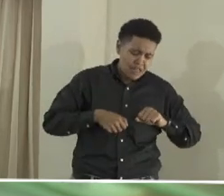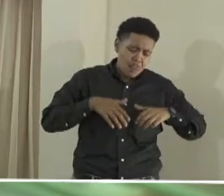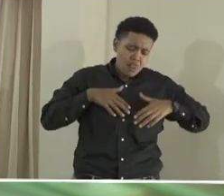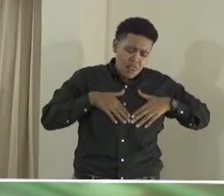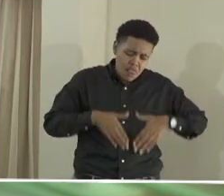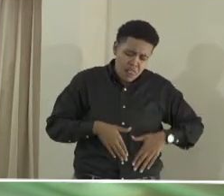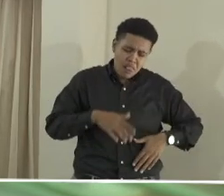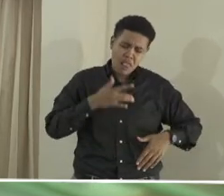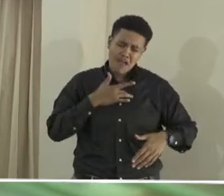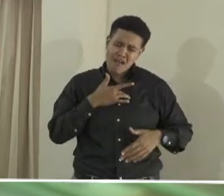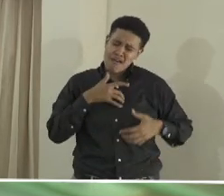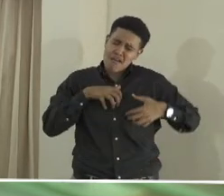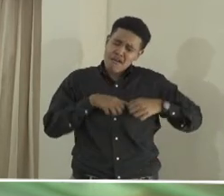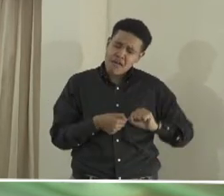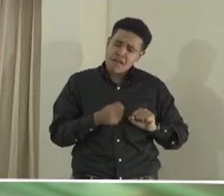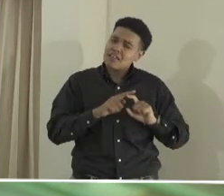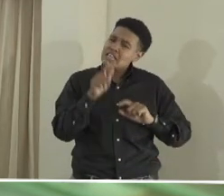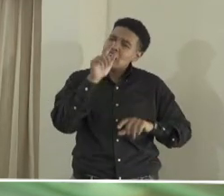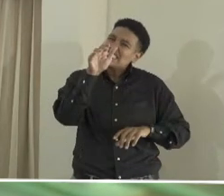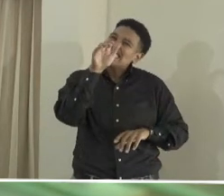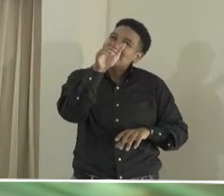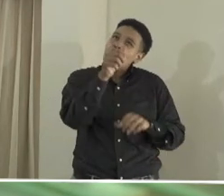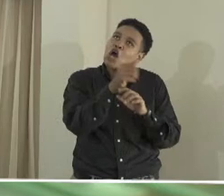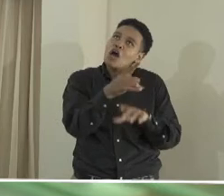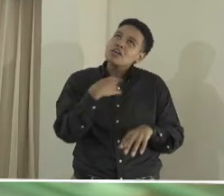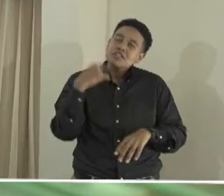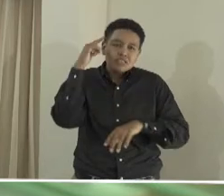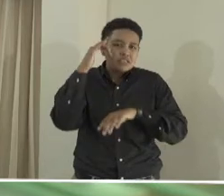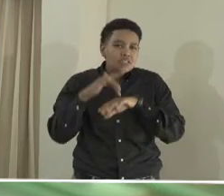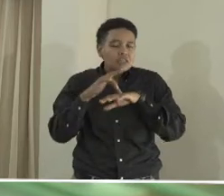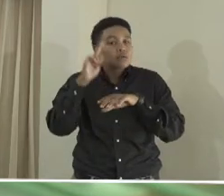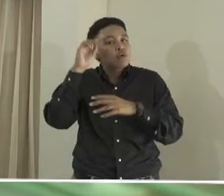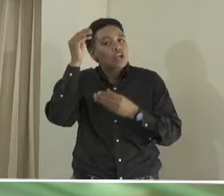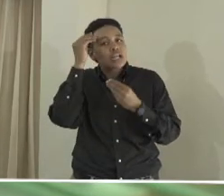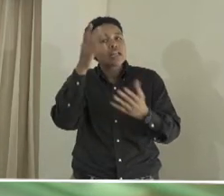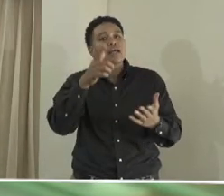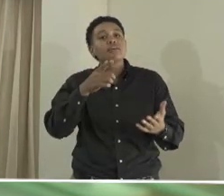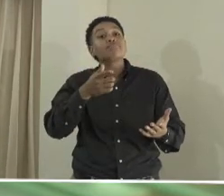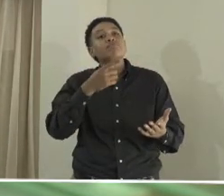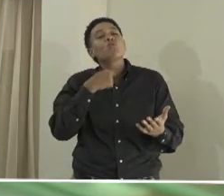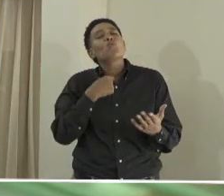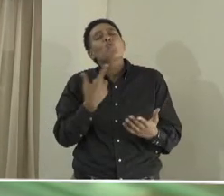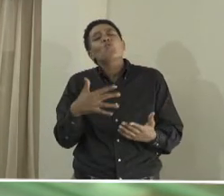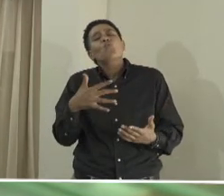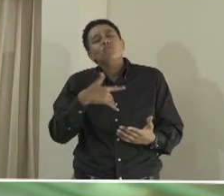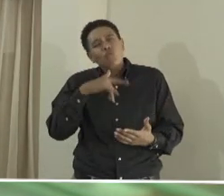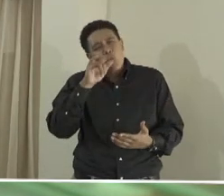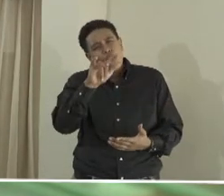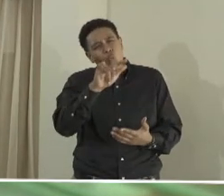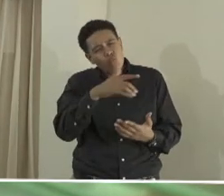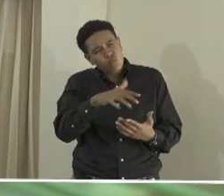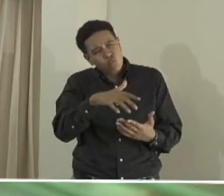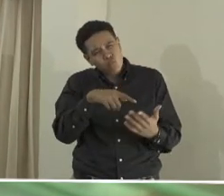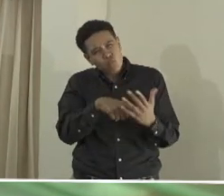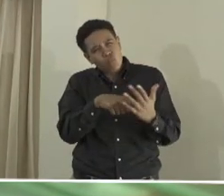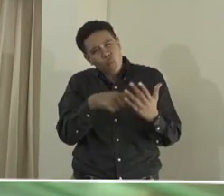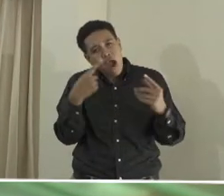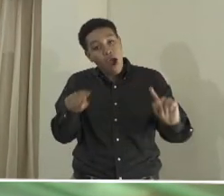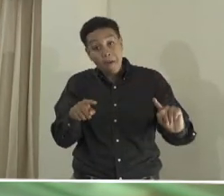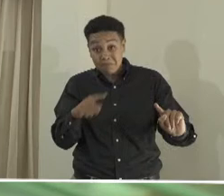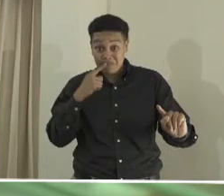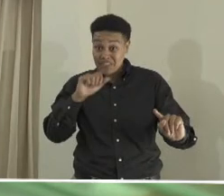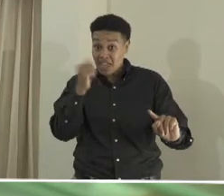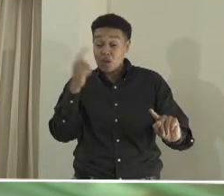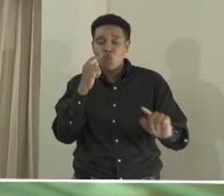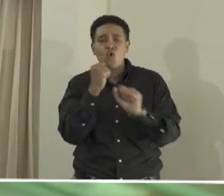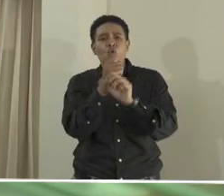you, but to let you know the depth of my love for you. If anyone has